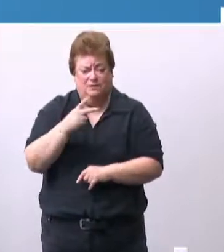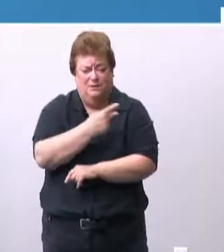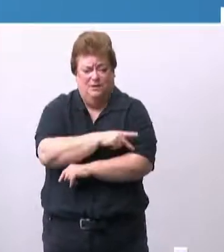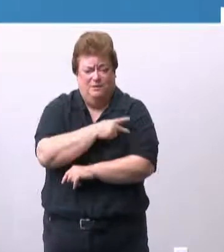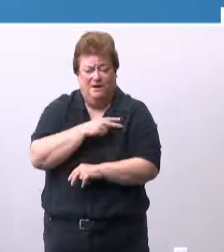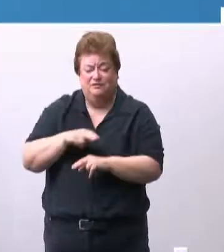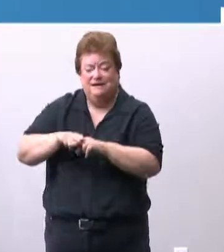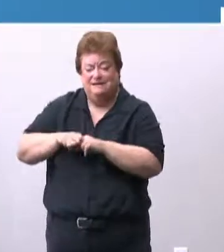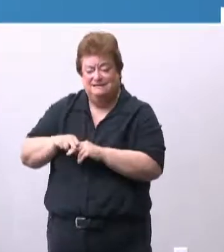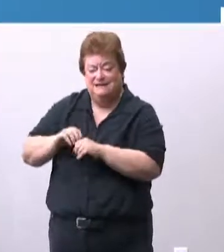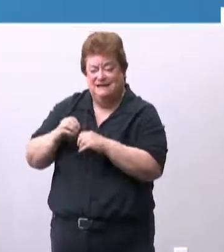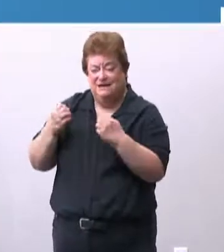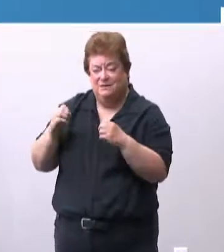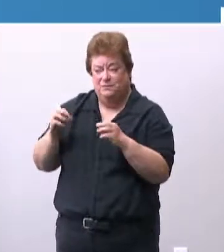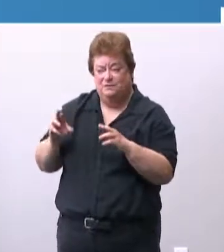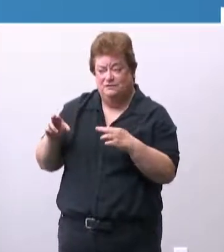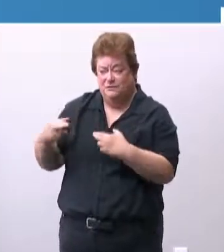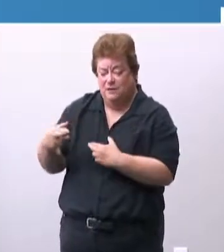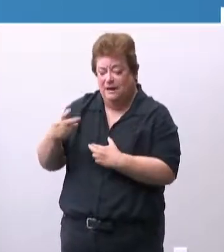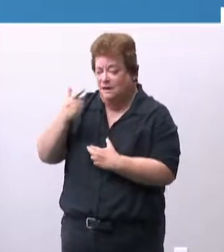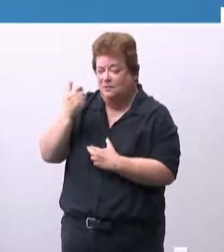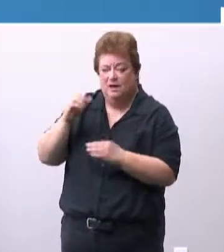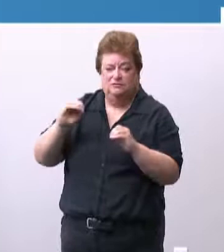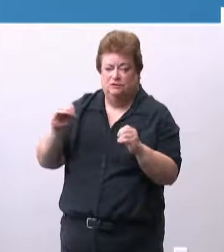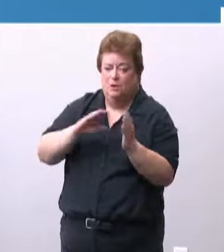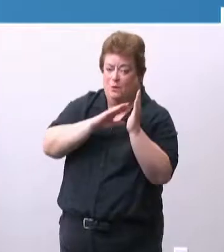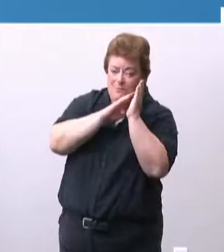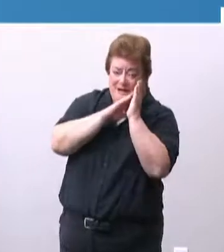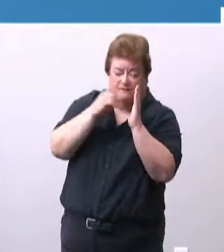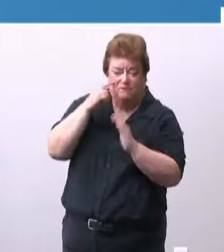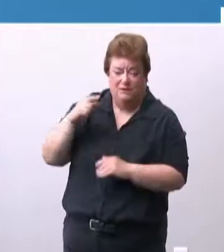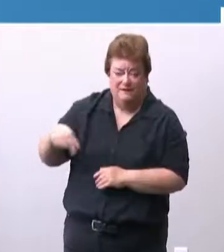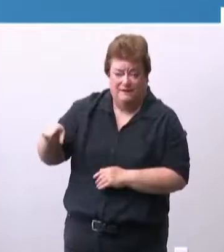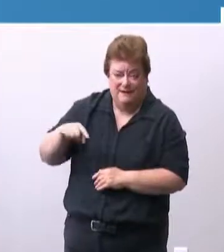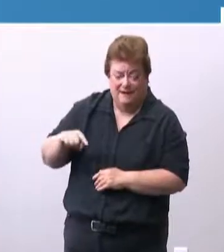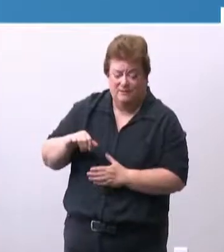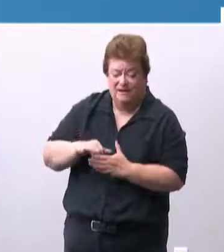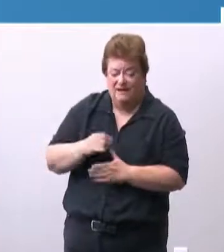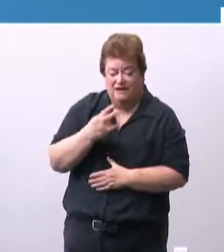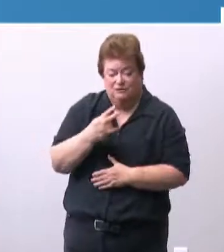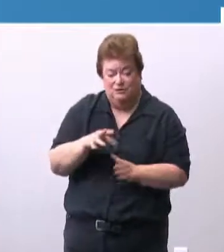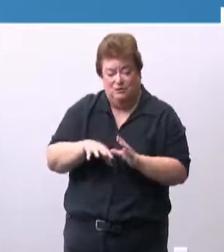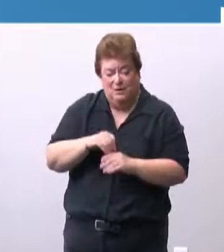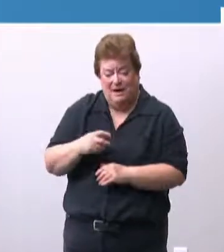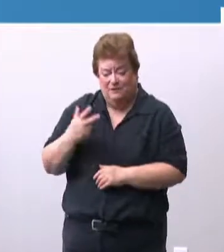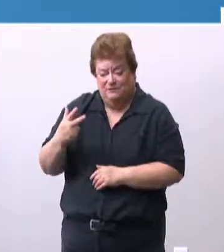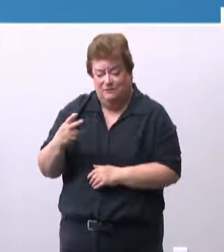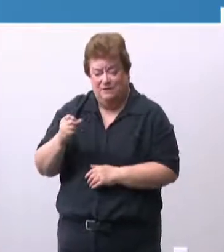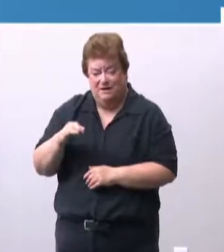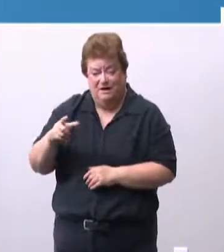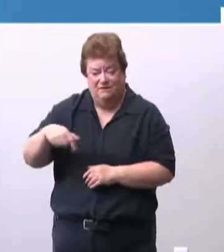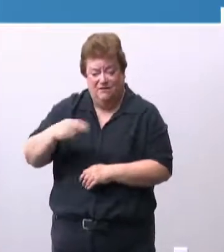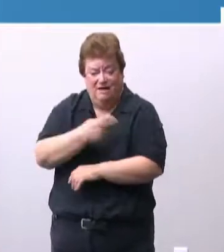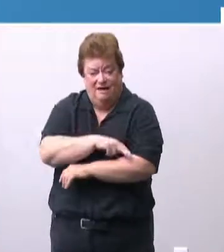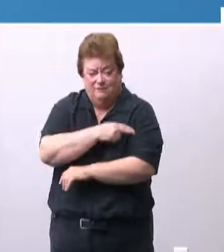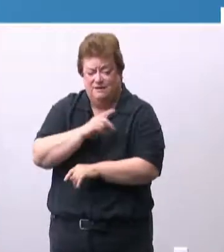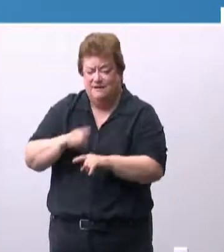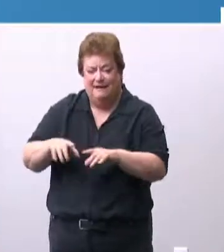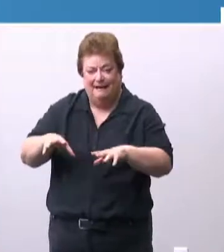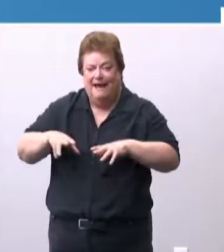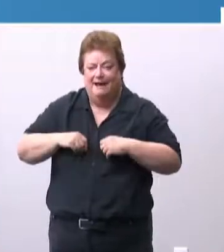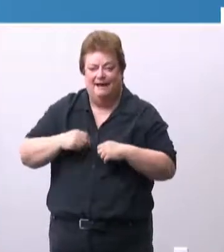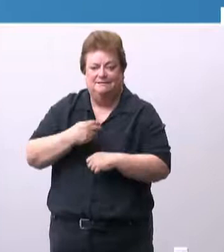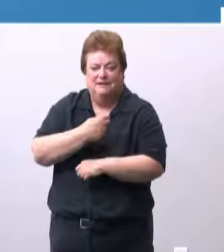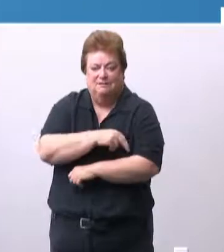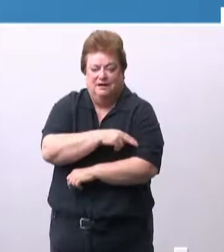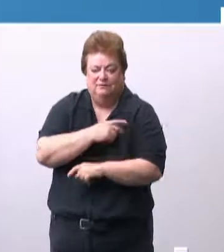in the emergency room because they didn't have a bed to put them in. That's 2 out of 3 of the hospitals that couldn't even take a patient from the